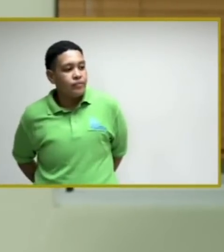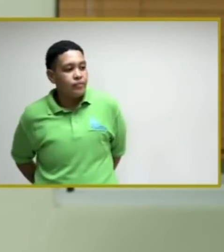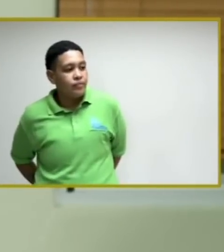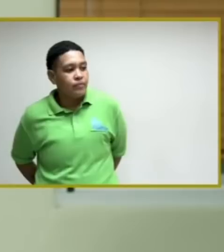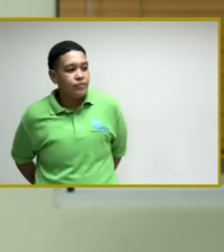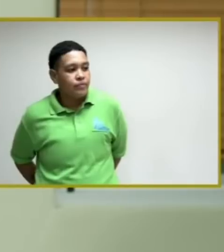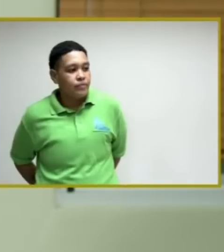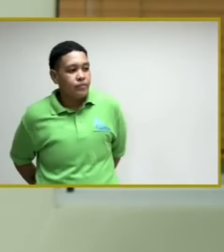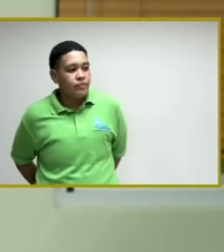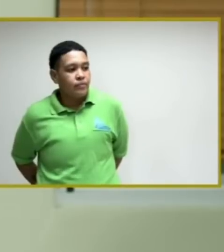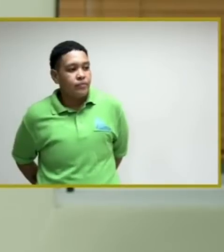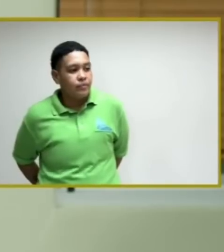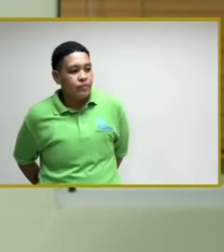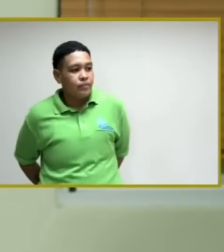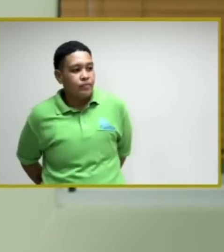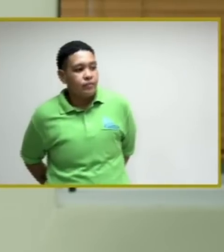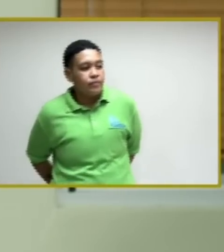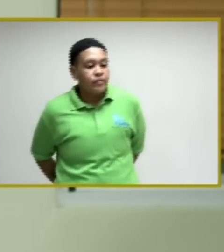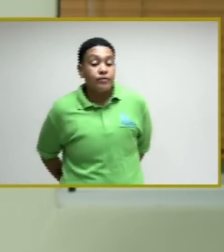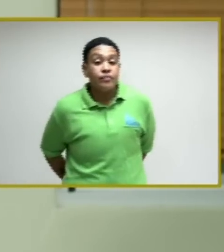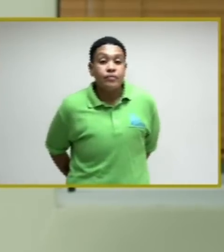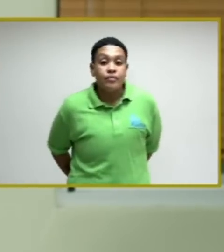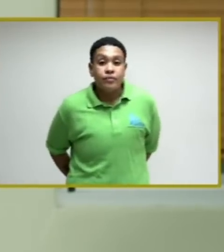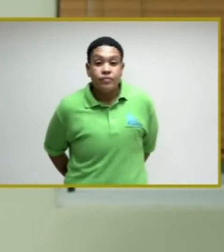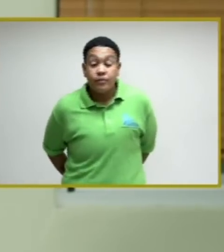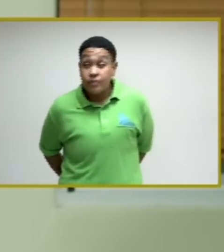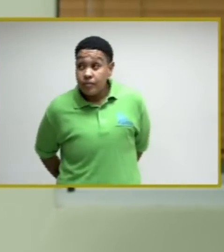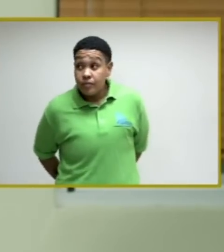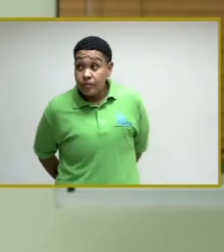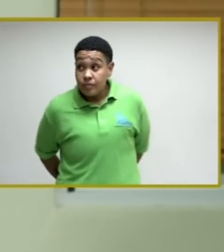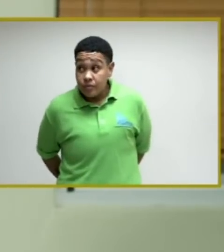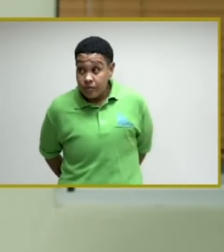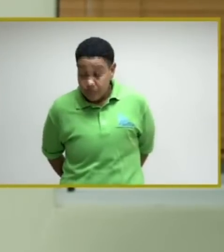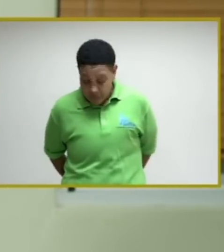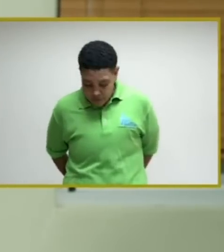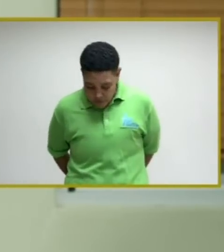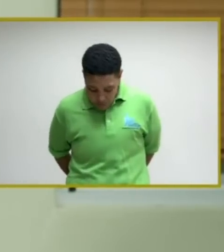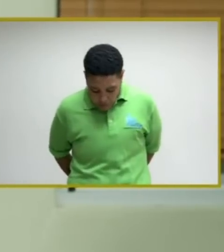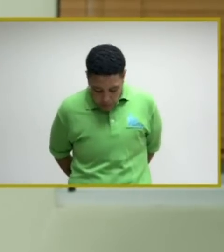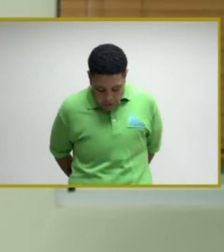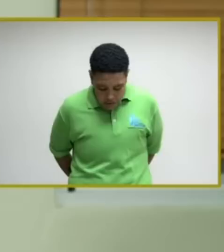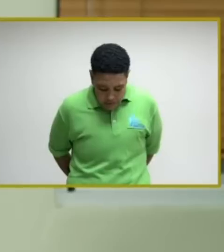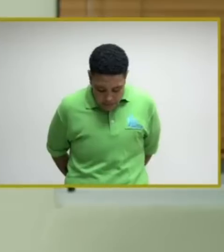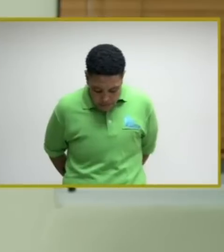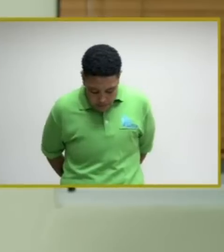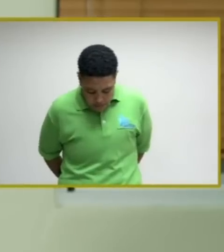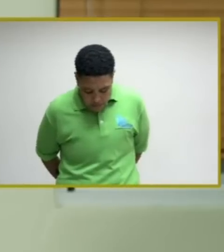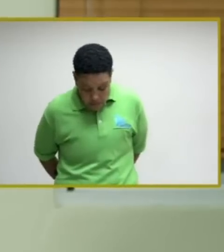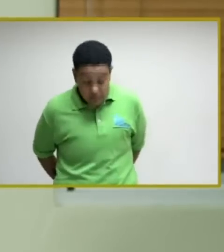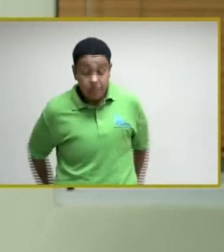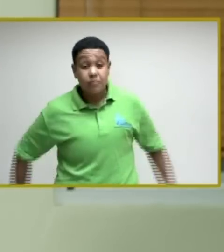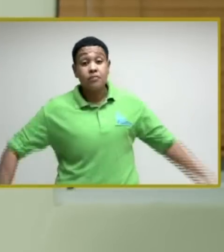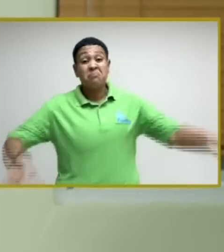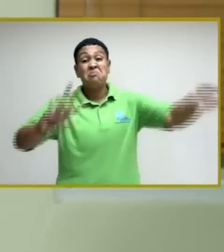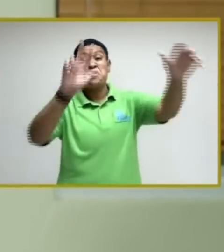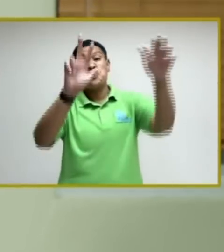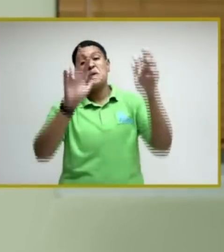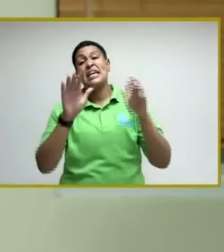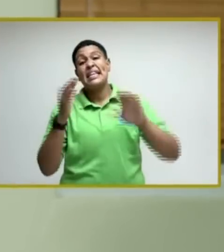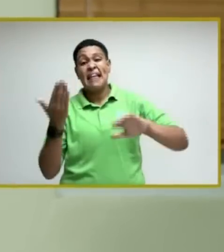deaths, we have had 3 deaths in the less than 10 age group, which